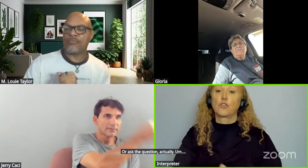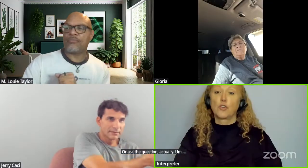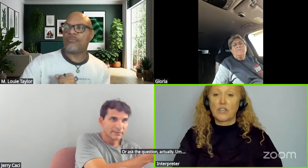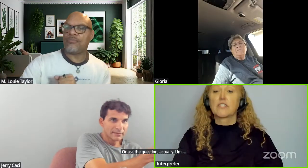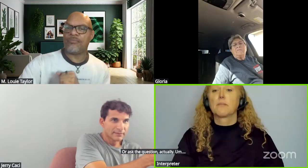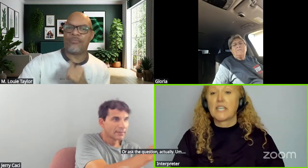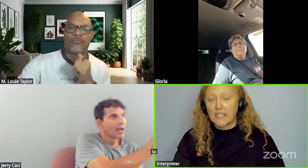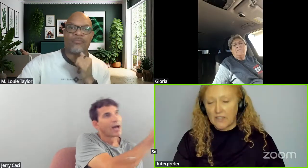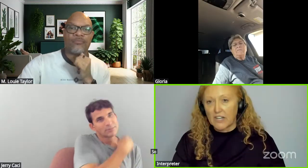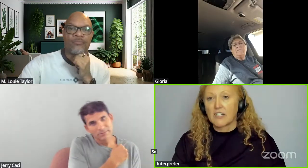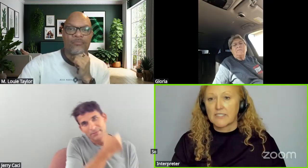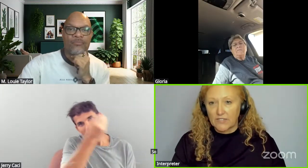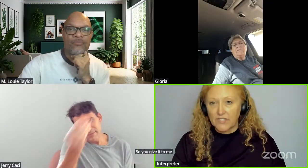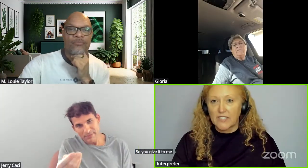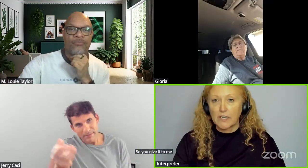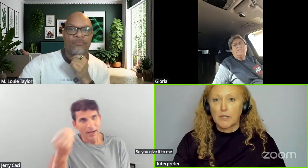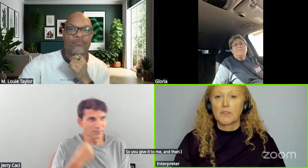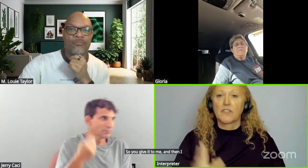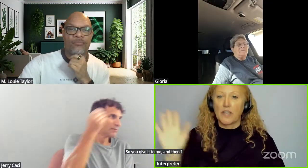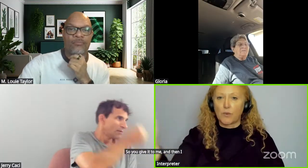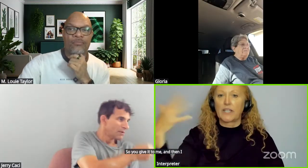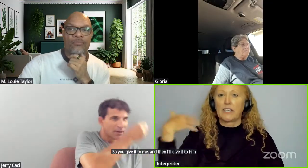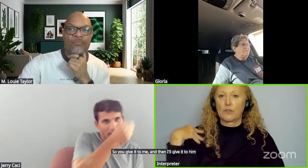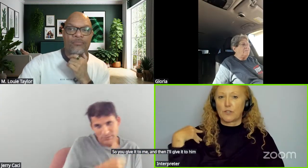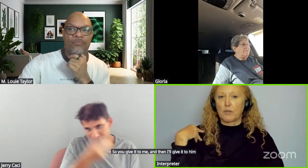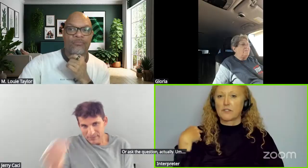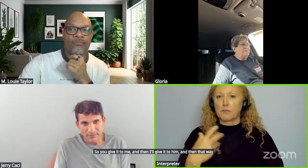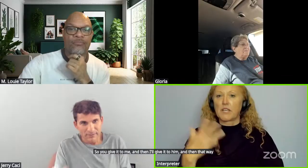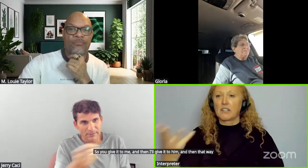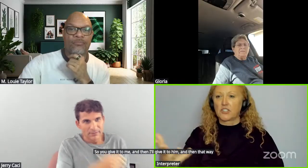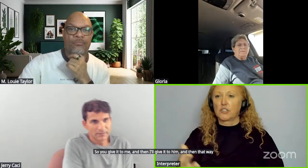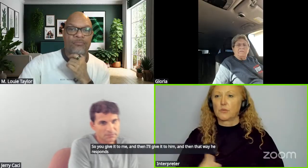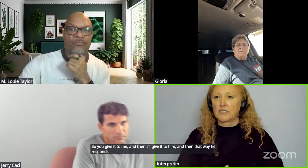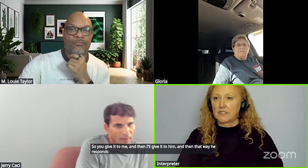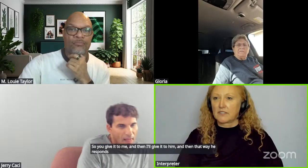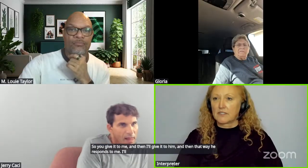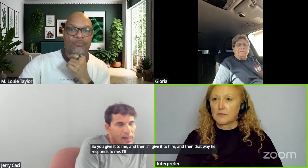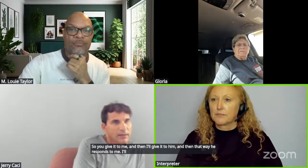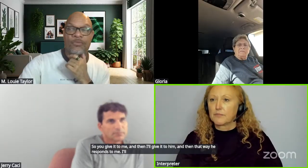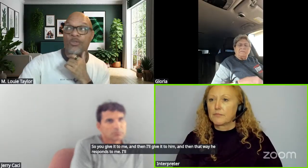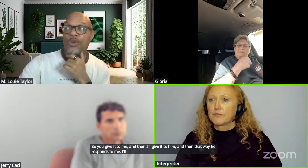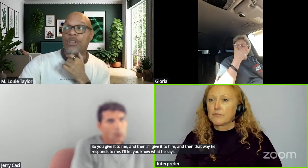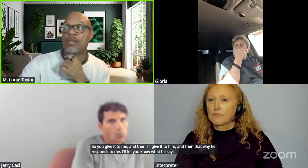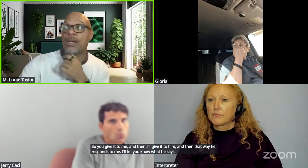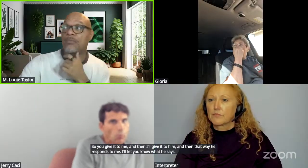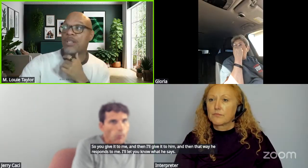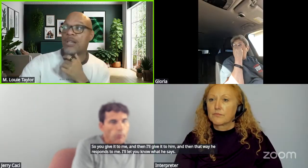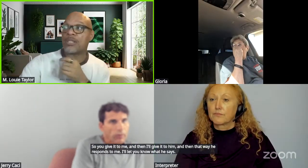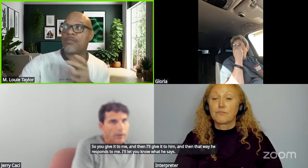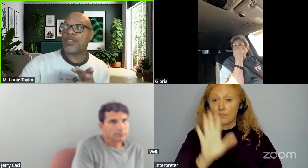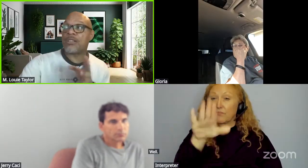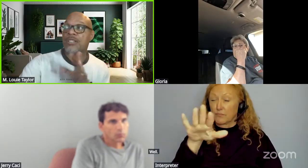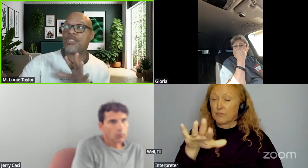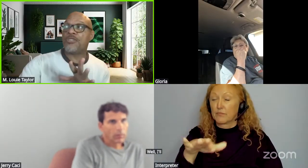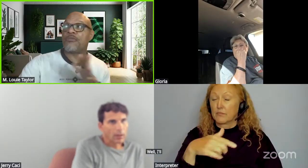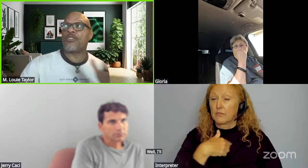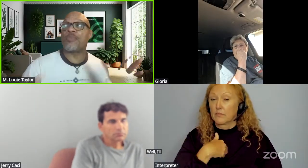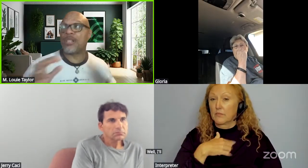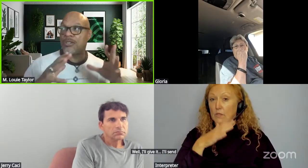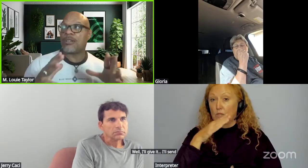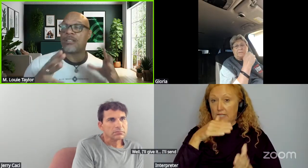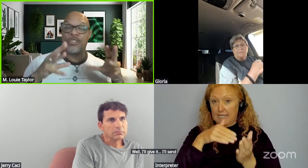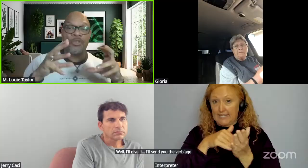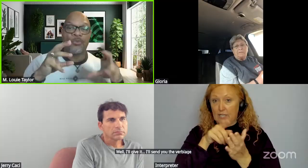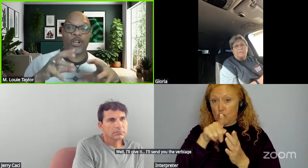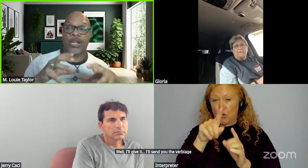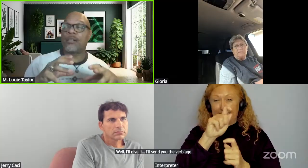So you give it to me and then I'll give it to him. And then that way he responds to me. I'll let you know what he says. Well, I'll send you the verbiage.